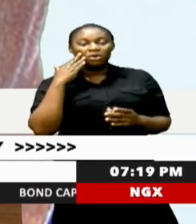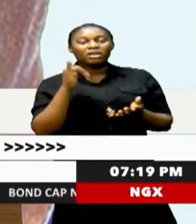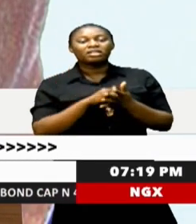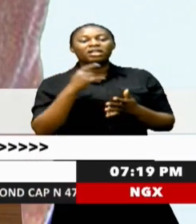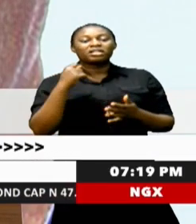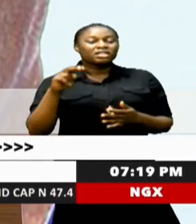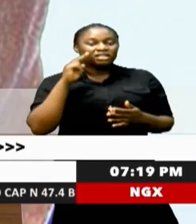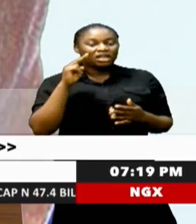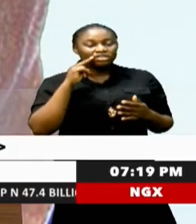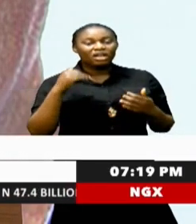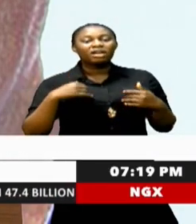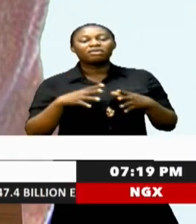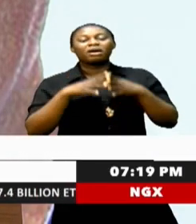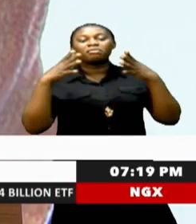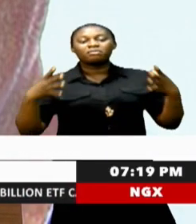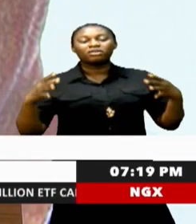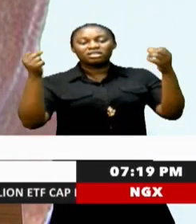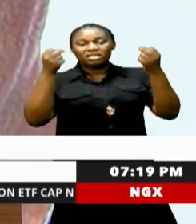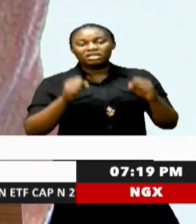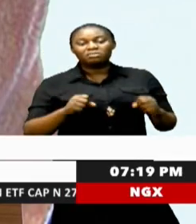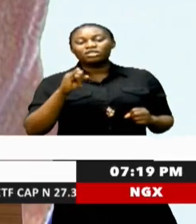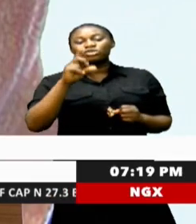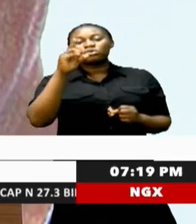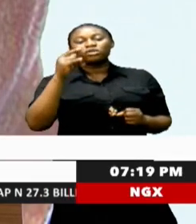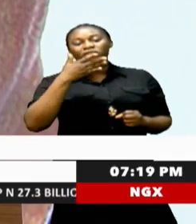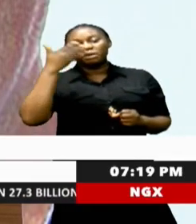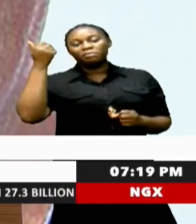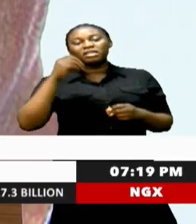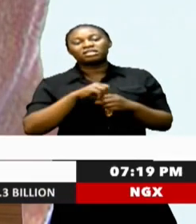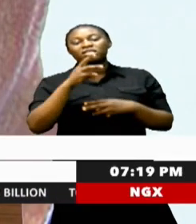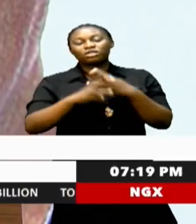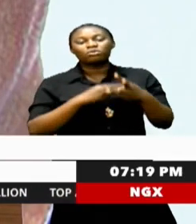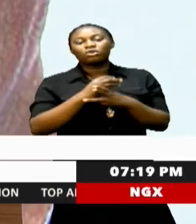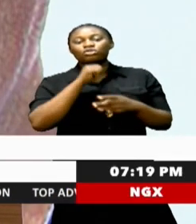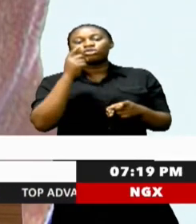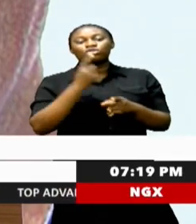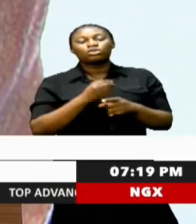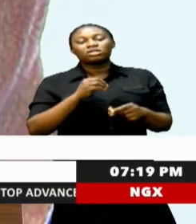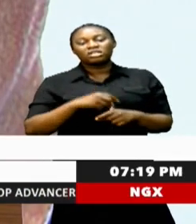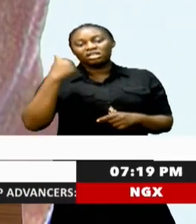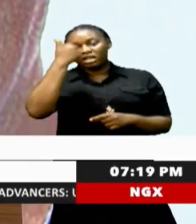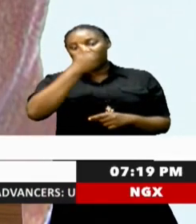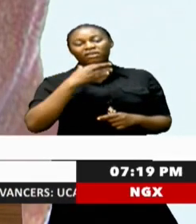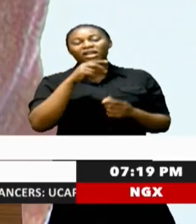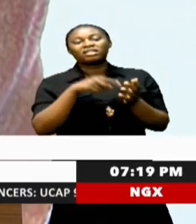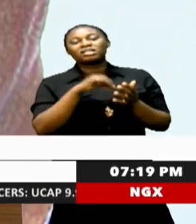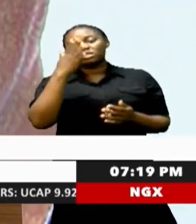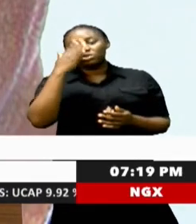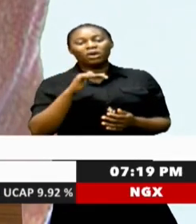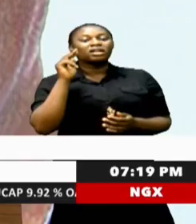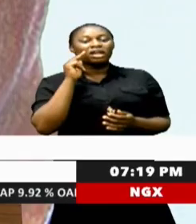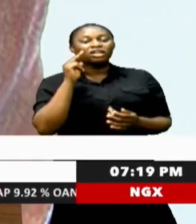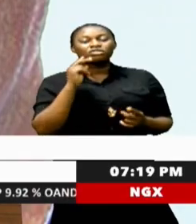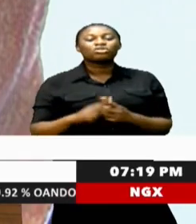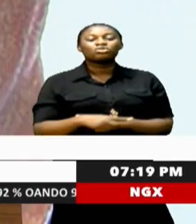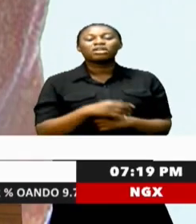interbank settlement system is one of the best in the world, not just in Africa. And this is why Nigeria today